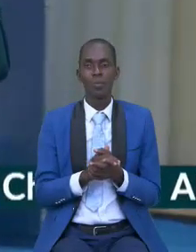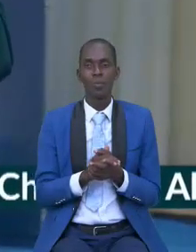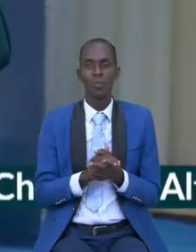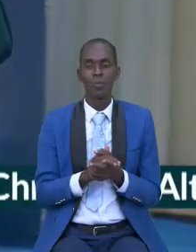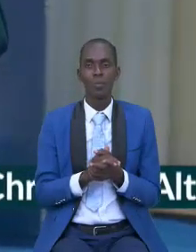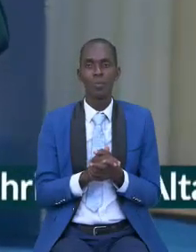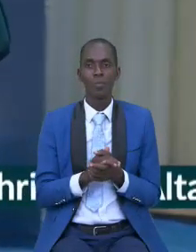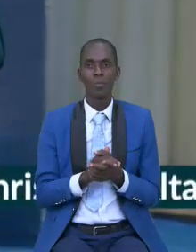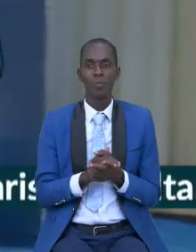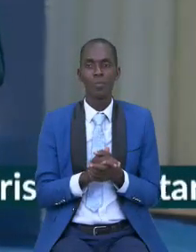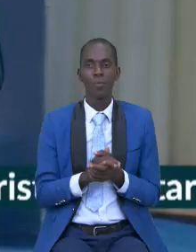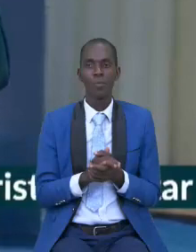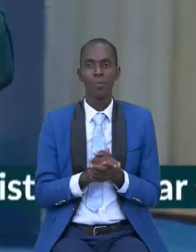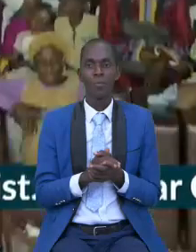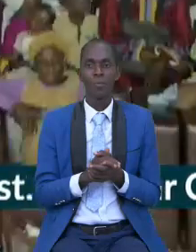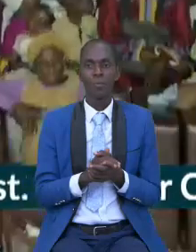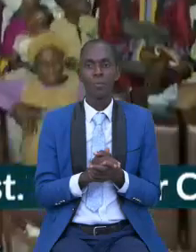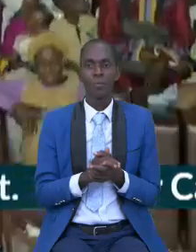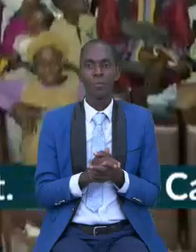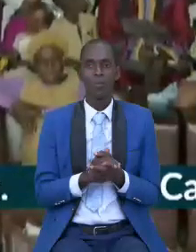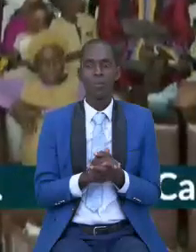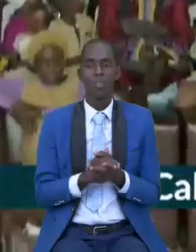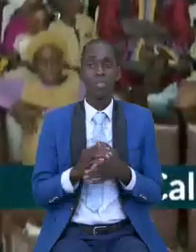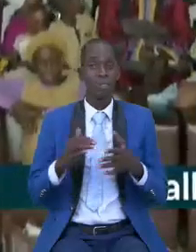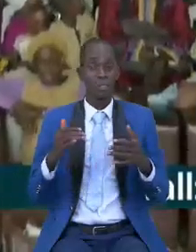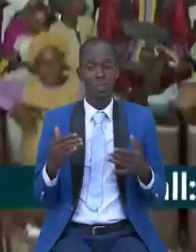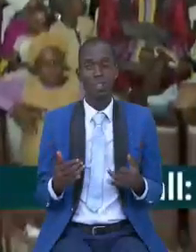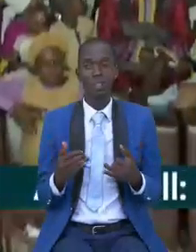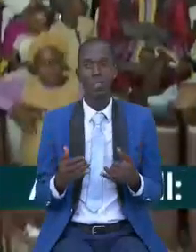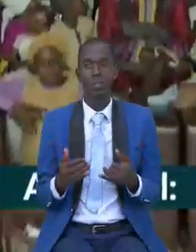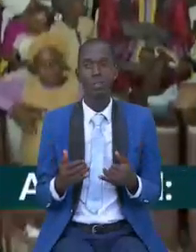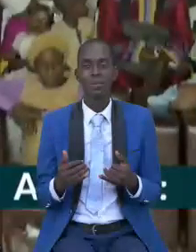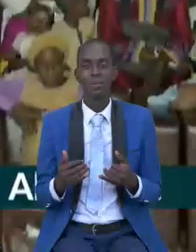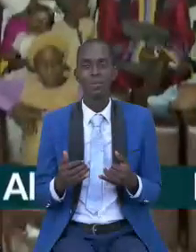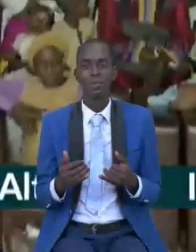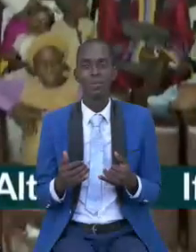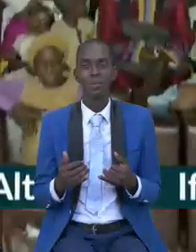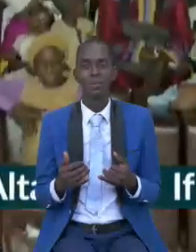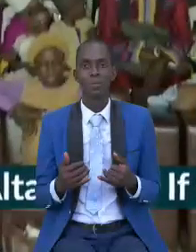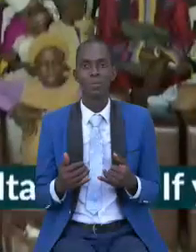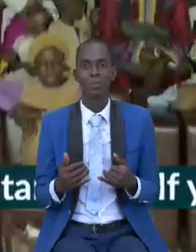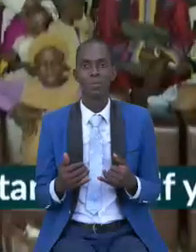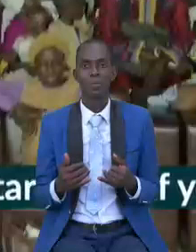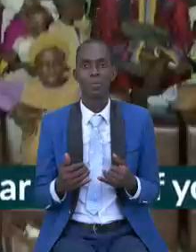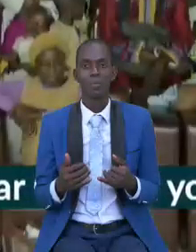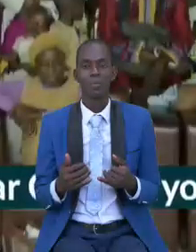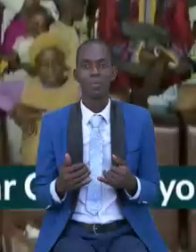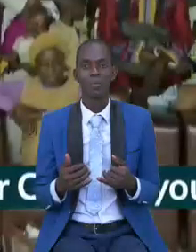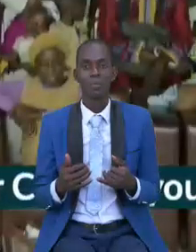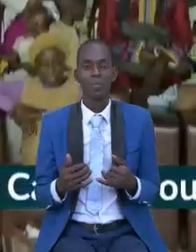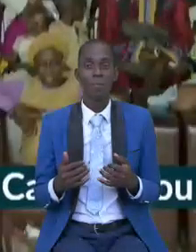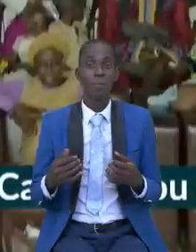with upside ear. Now remain center and the left. Many also